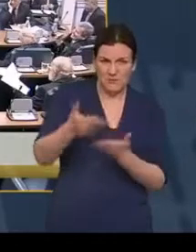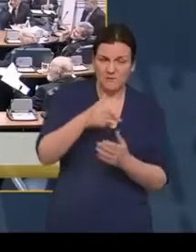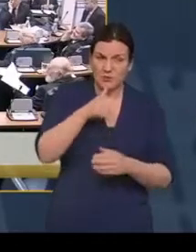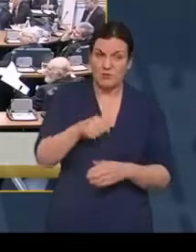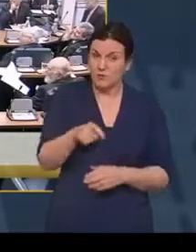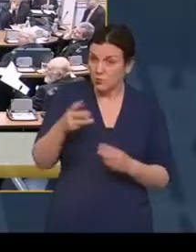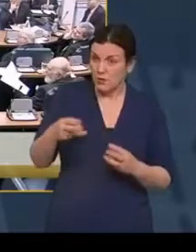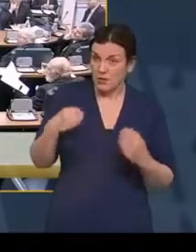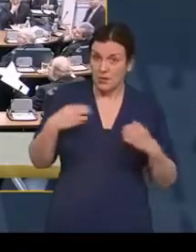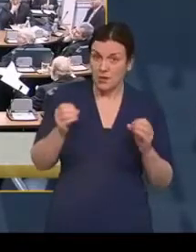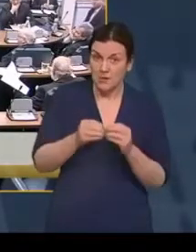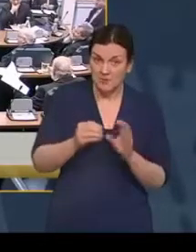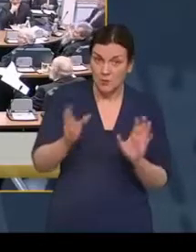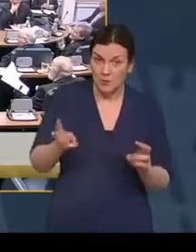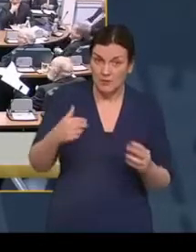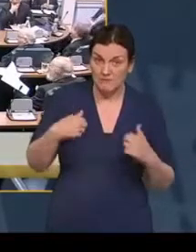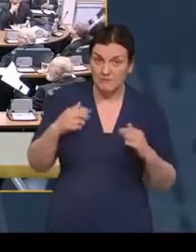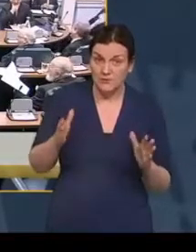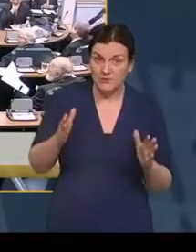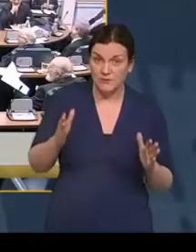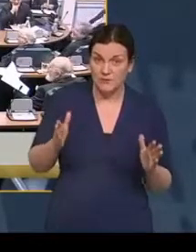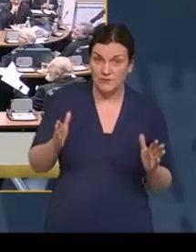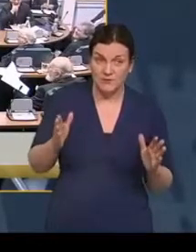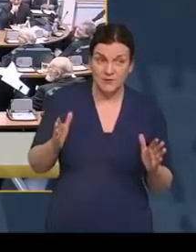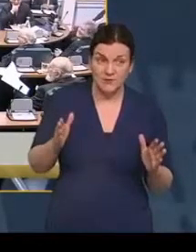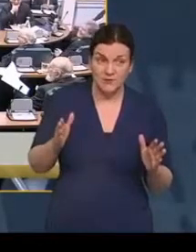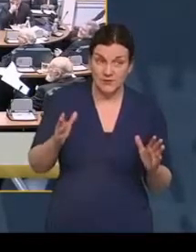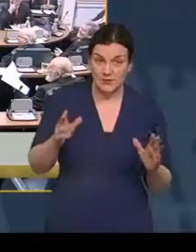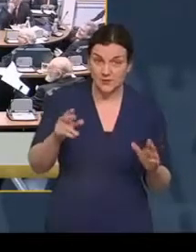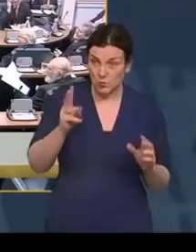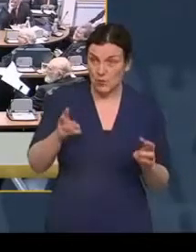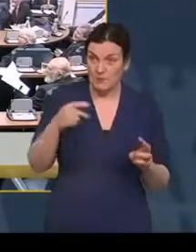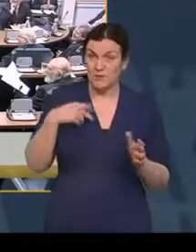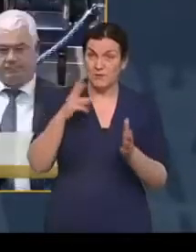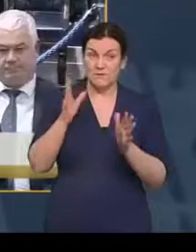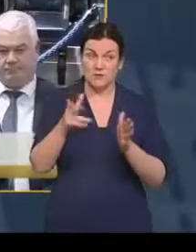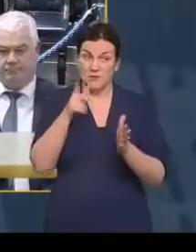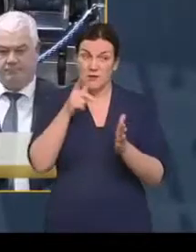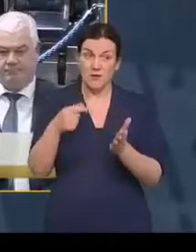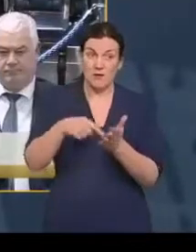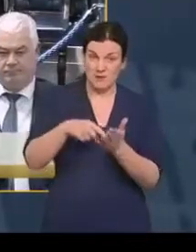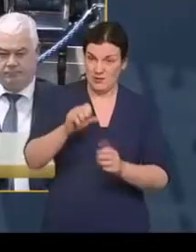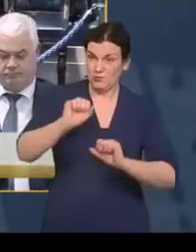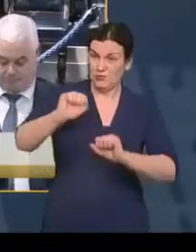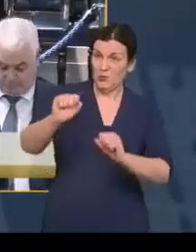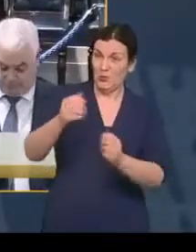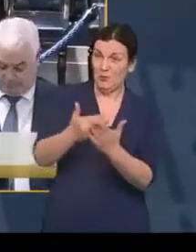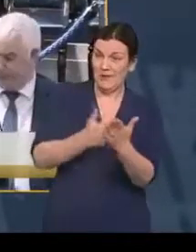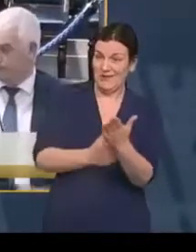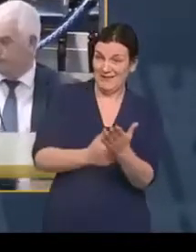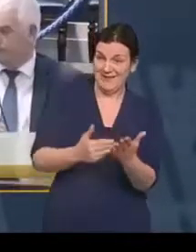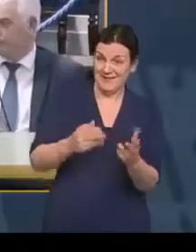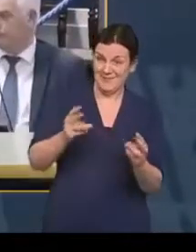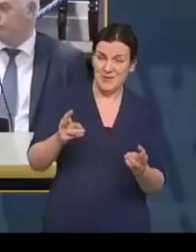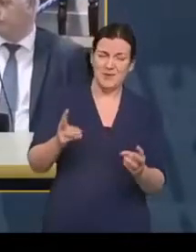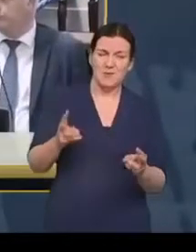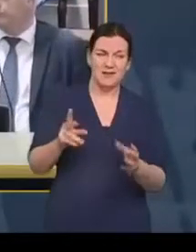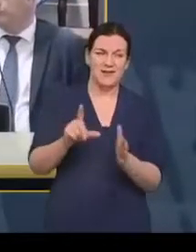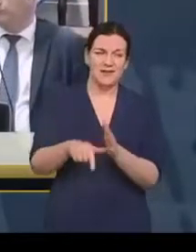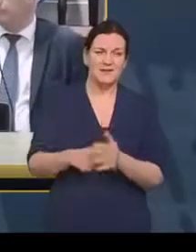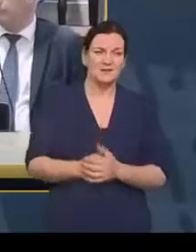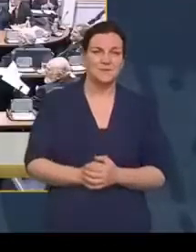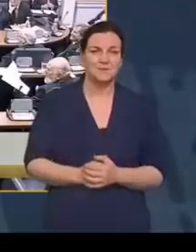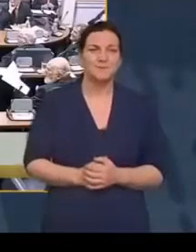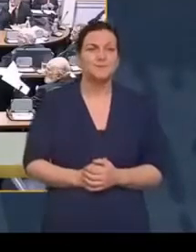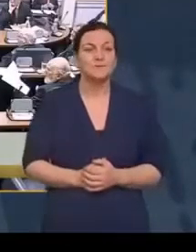just make my comments. Oh, I thought you were. Do you want me to wrap up at the end? Here, you can wrap up in the end, yeah. Yeah, all right, I'll wrap up. Yeah, it's your bill. You're yeah, no, I'll wrap up at the end.